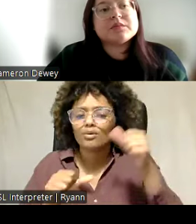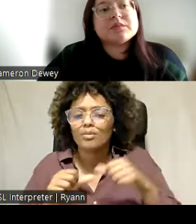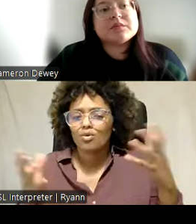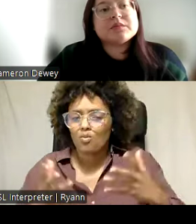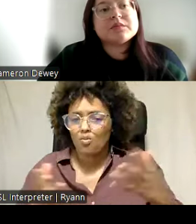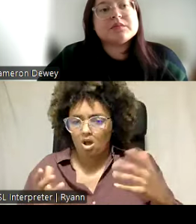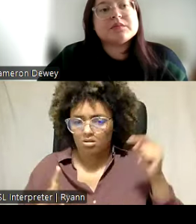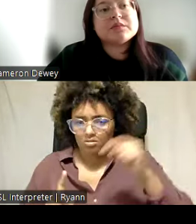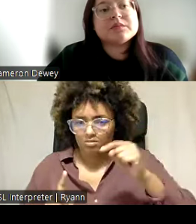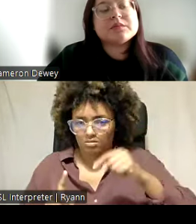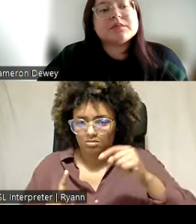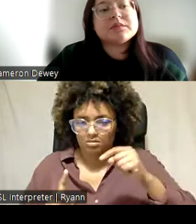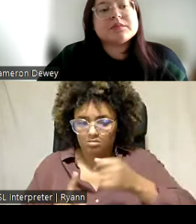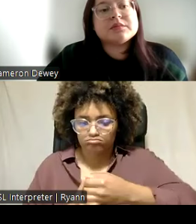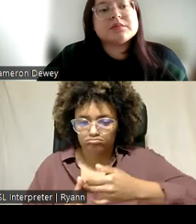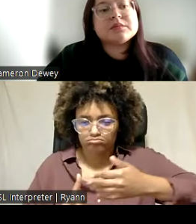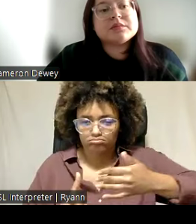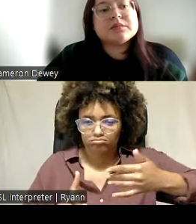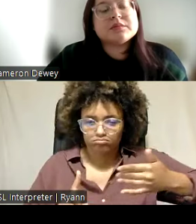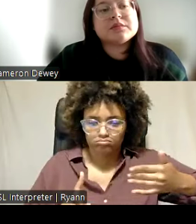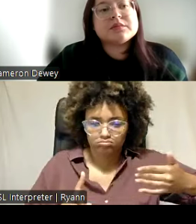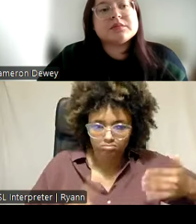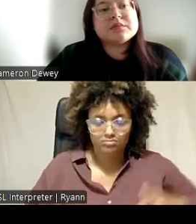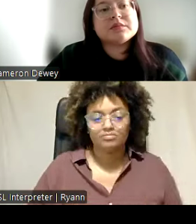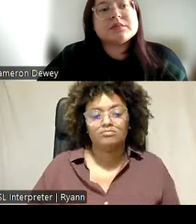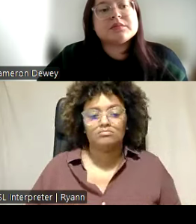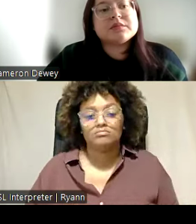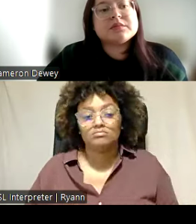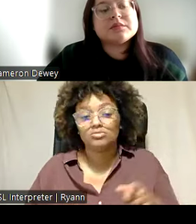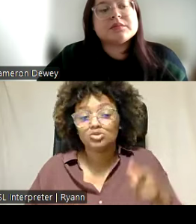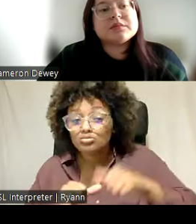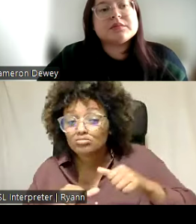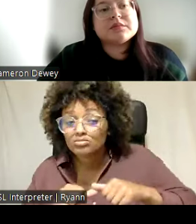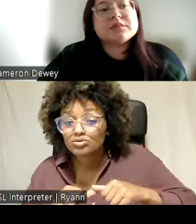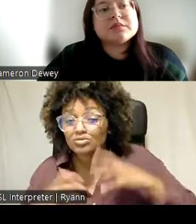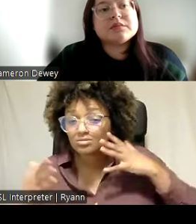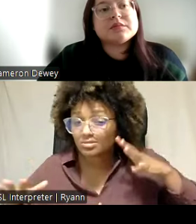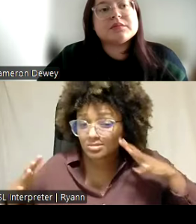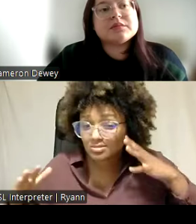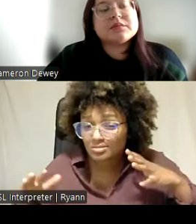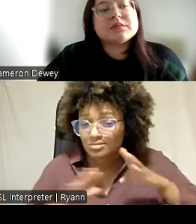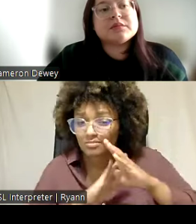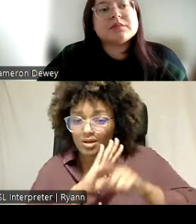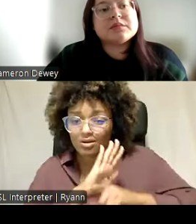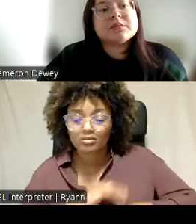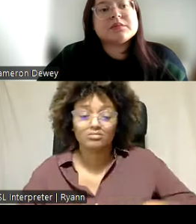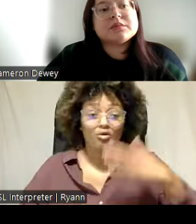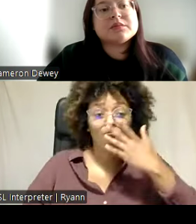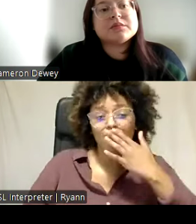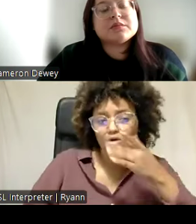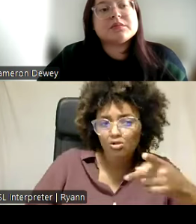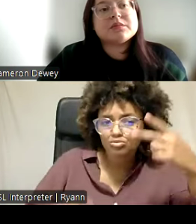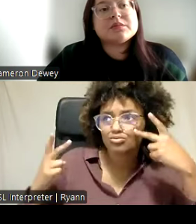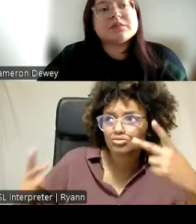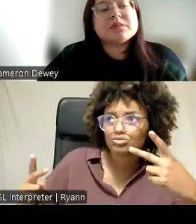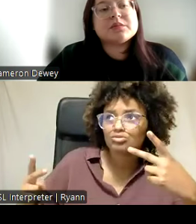see if the survivor remembers specific sounds or colors or sensations or pleasure and pain.